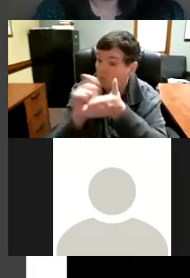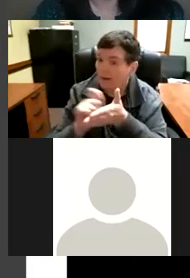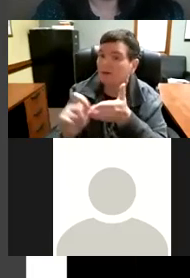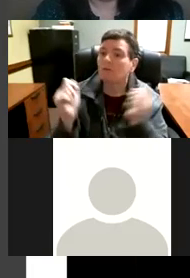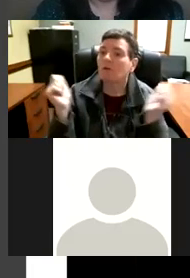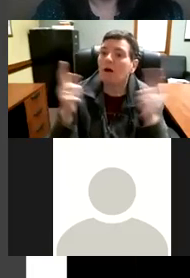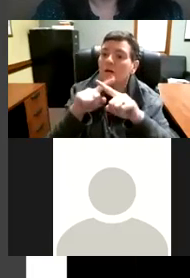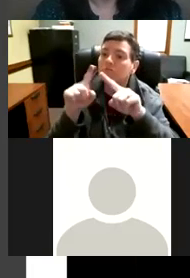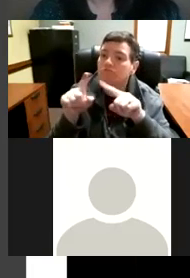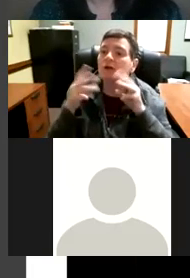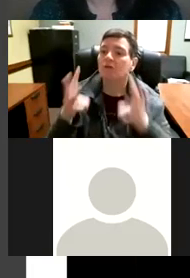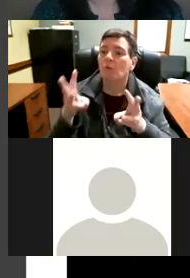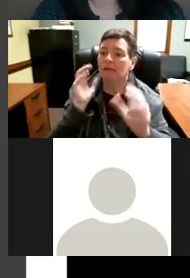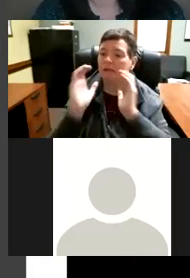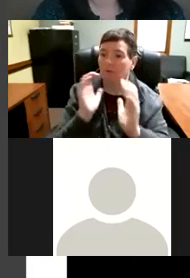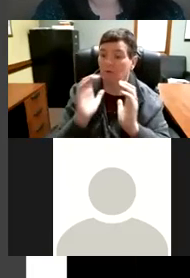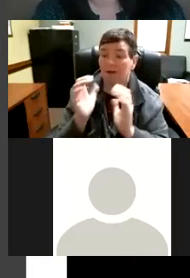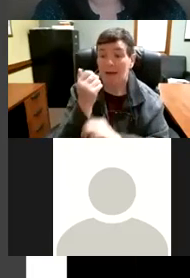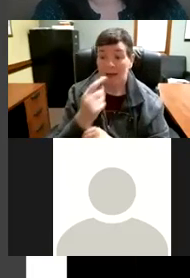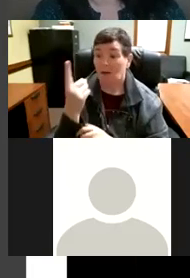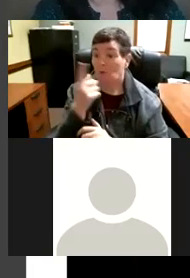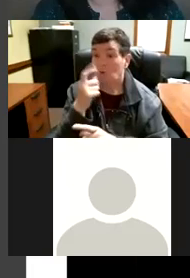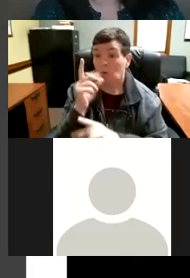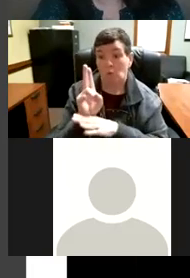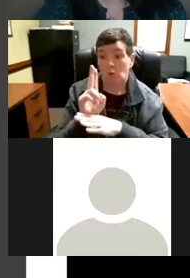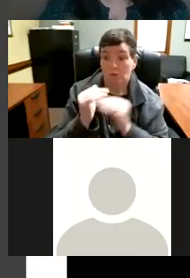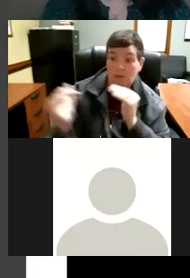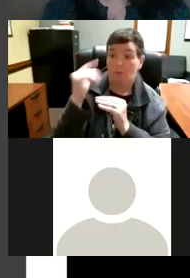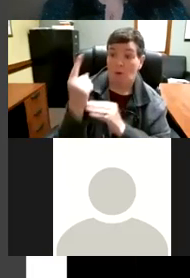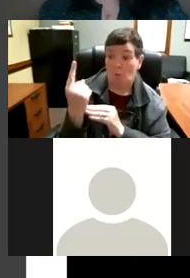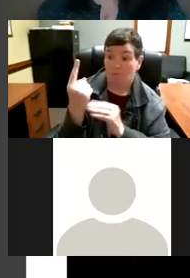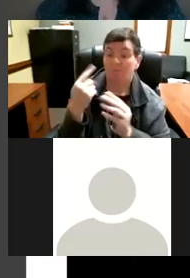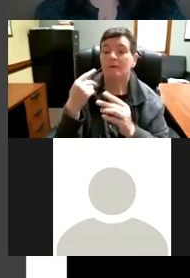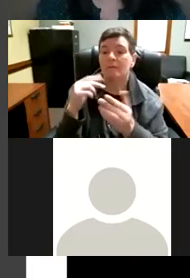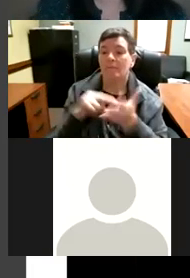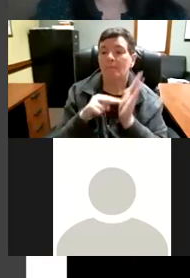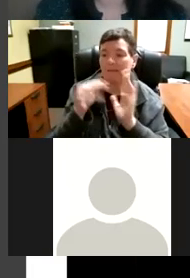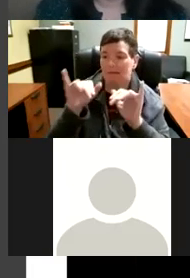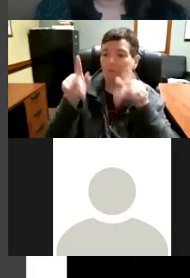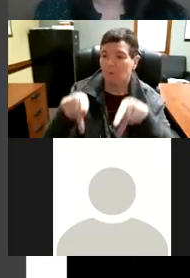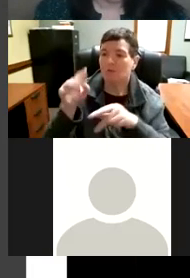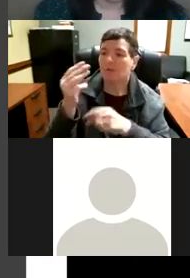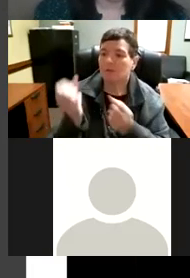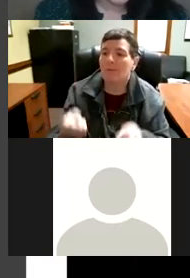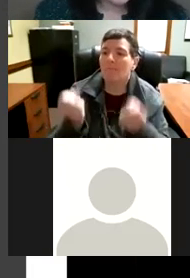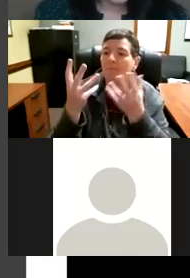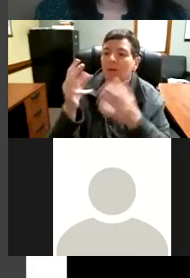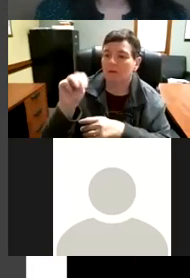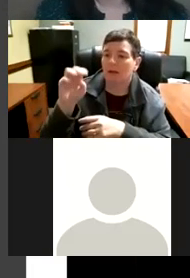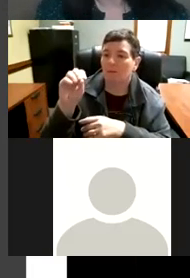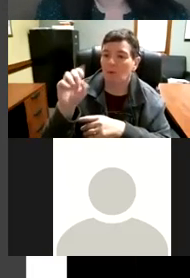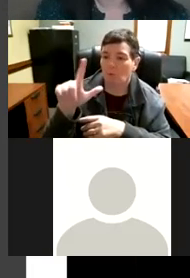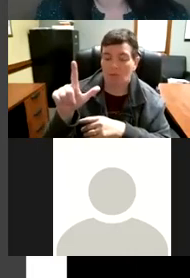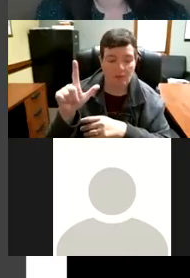ways that we communicate. And anyone who uses more than one is a multimodal communicator. So we are all multimodal